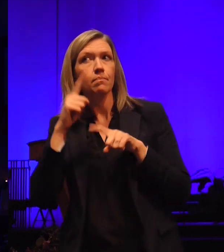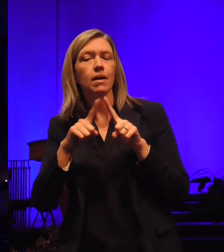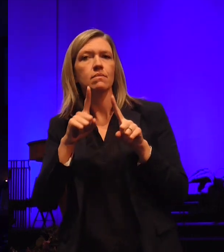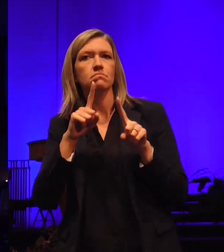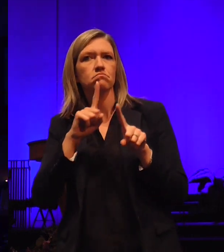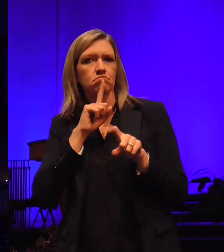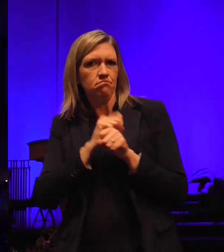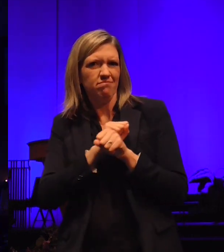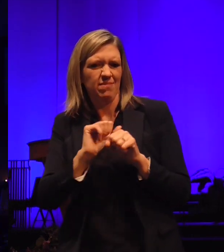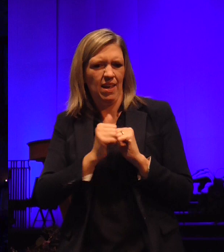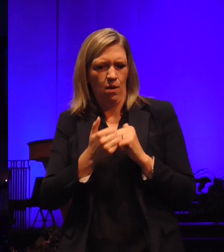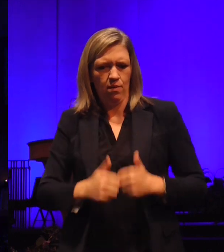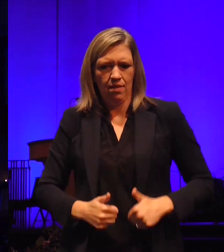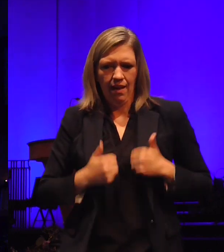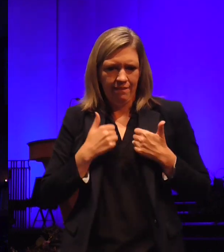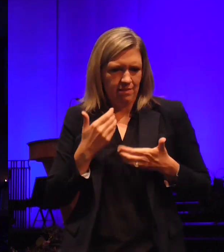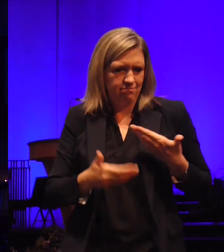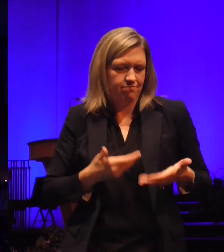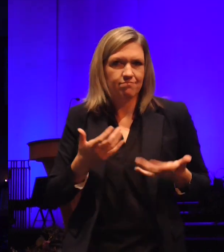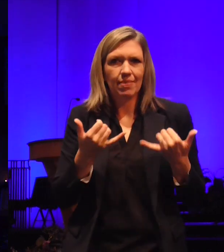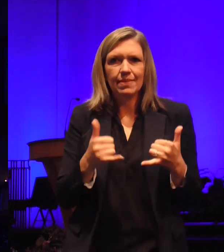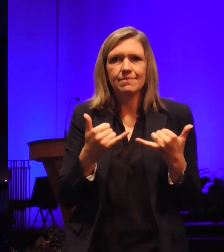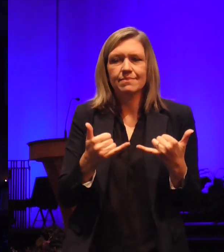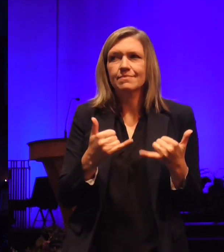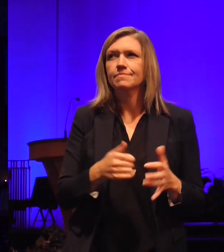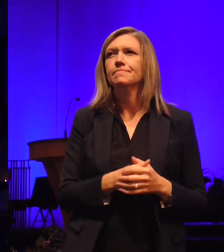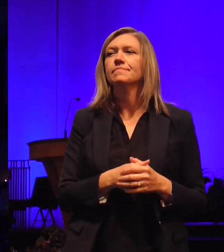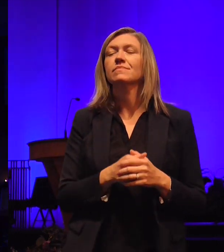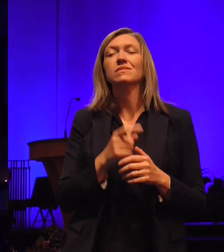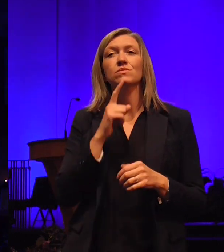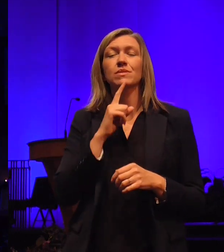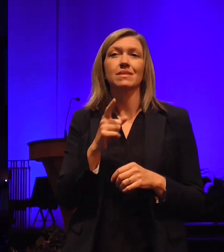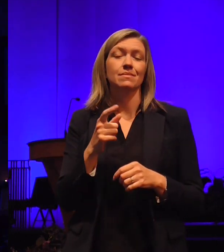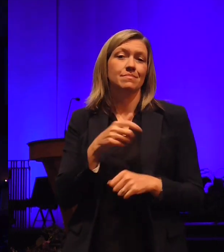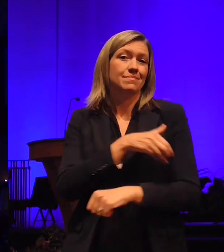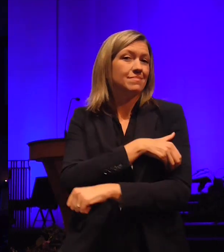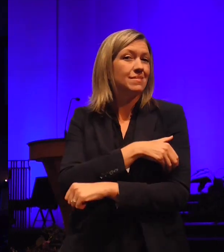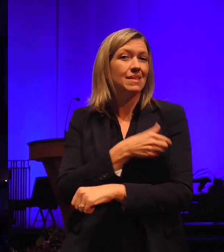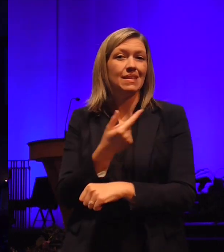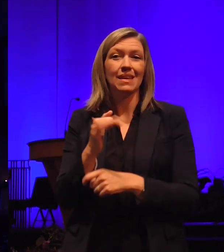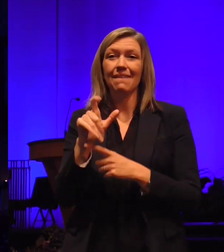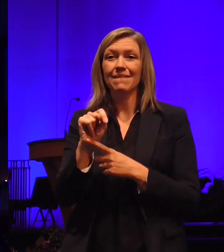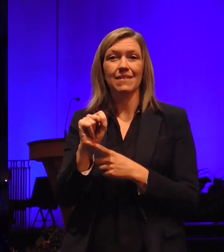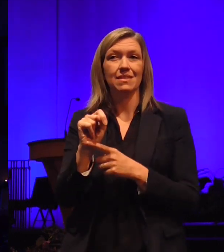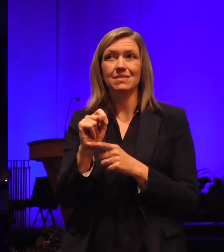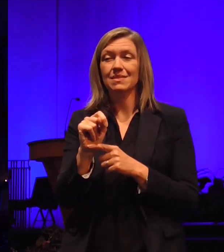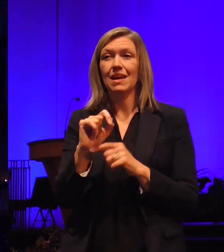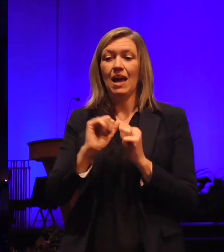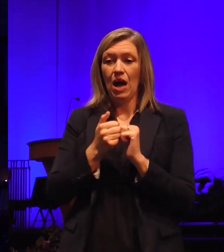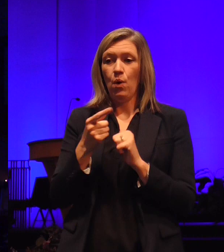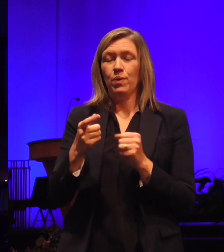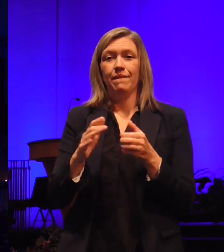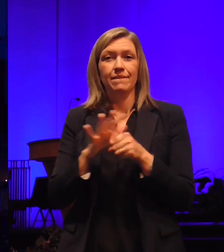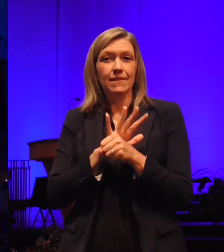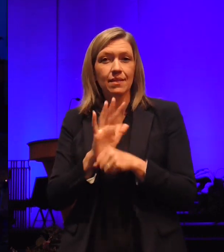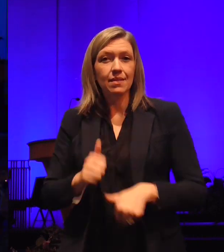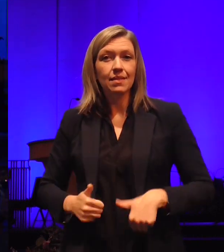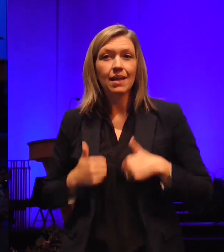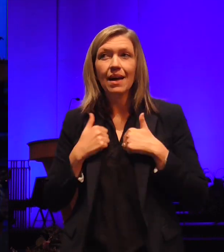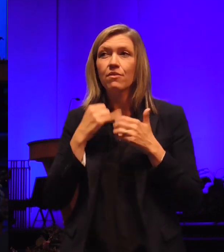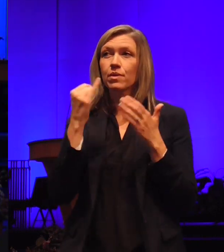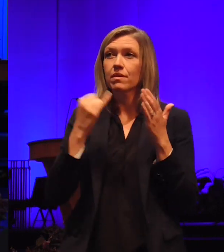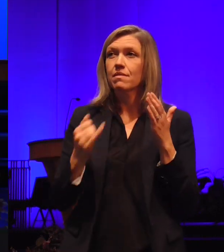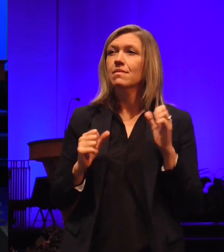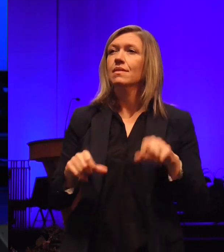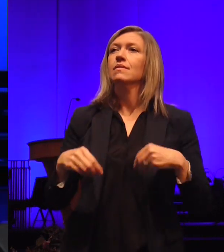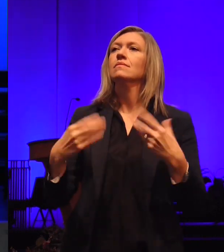is in this moment. And there's a great gift that how you fill your life with art can help you pause and